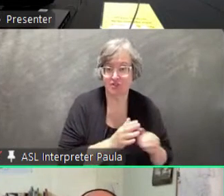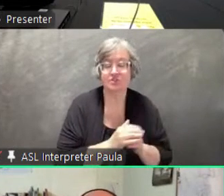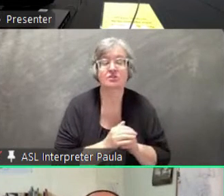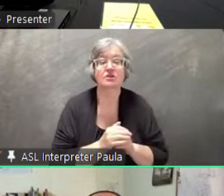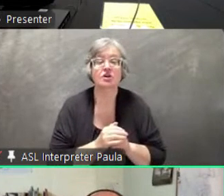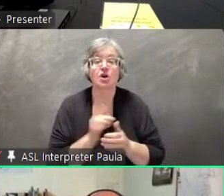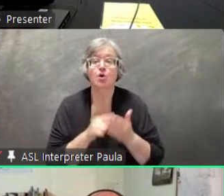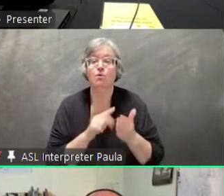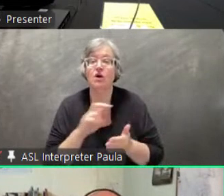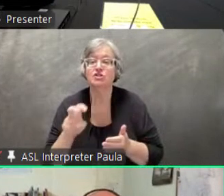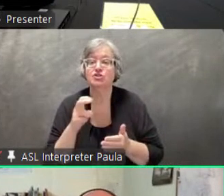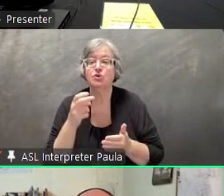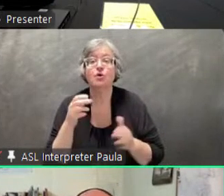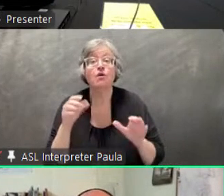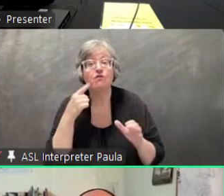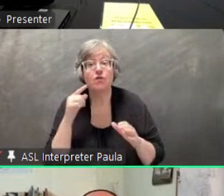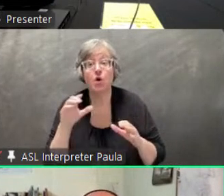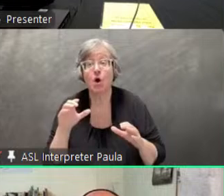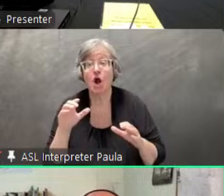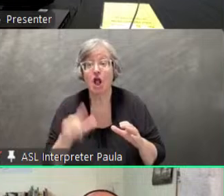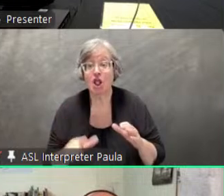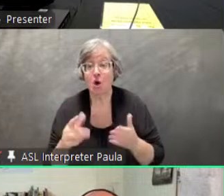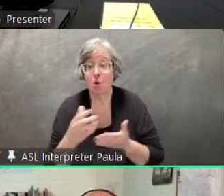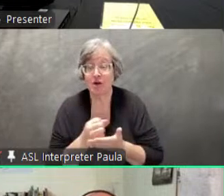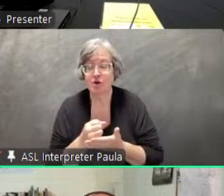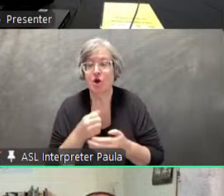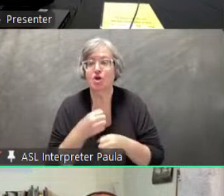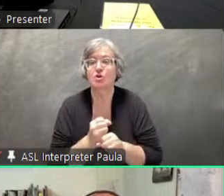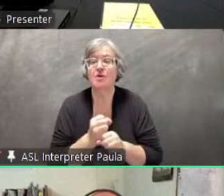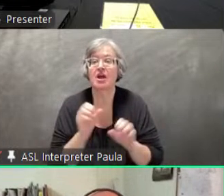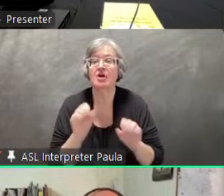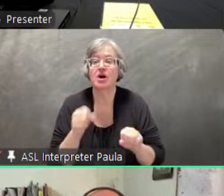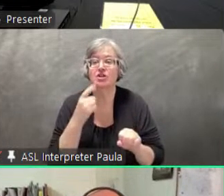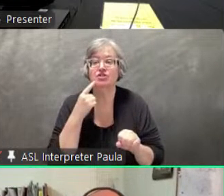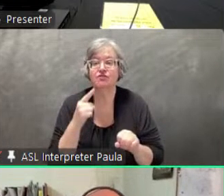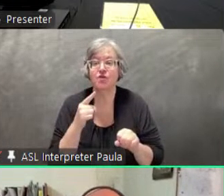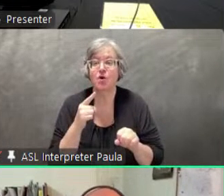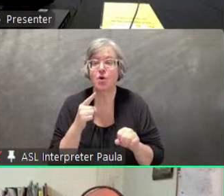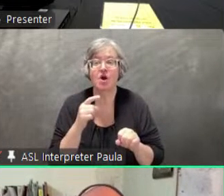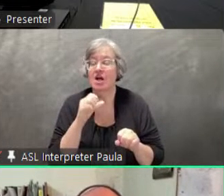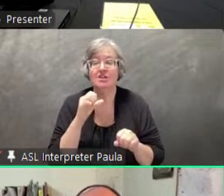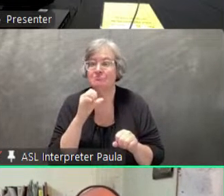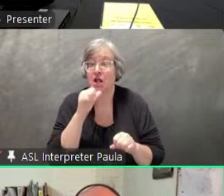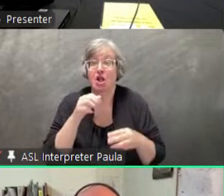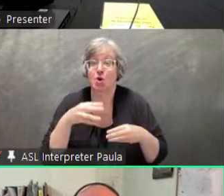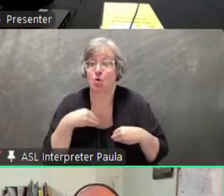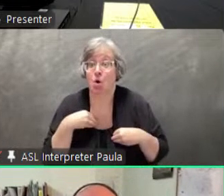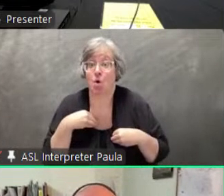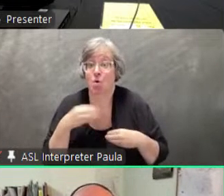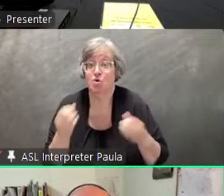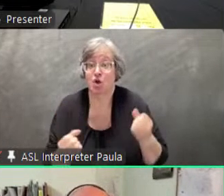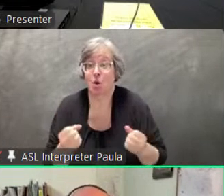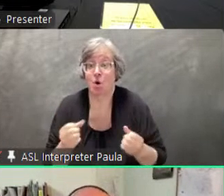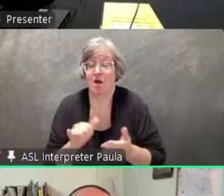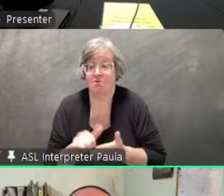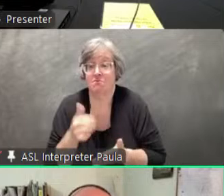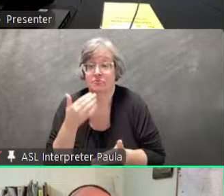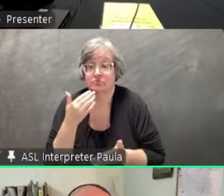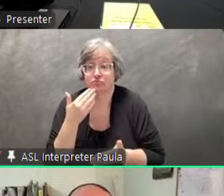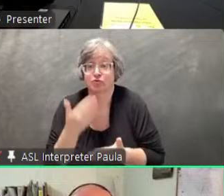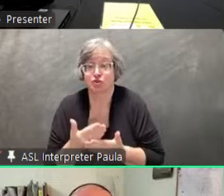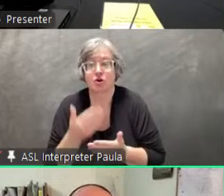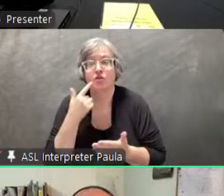is doing for lower income people is making it possible for them to not own a car, making that practical. But for that